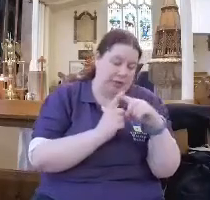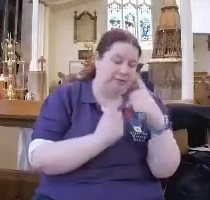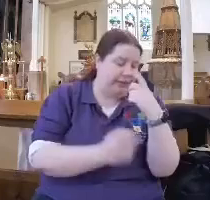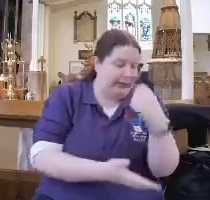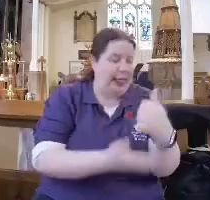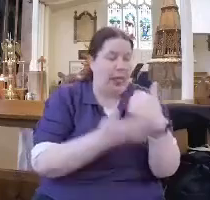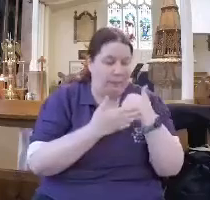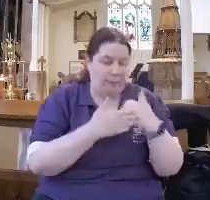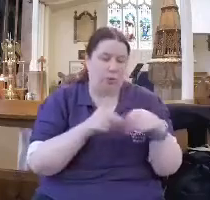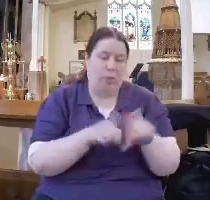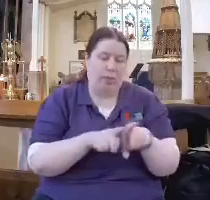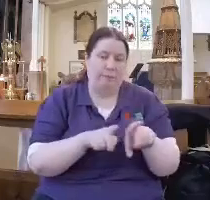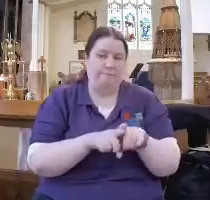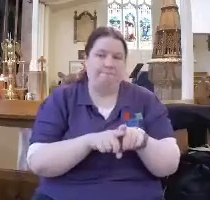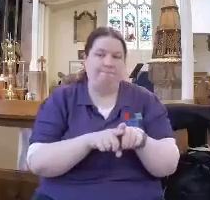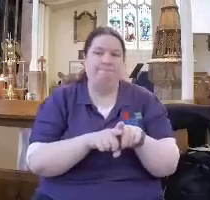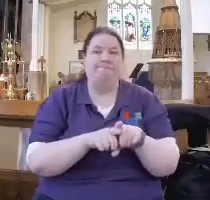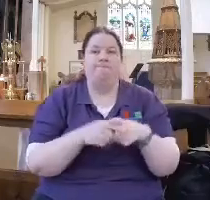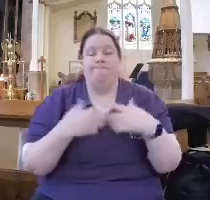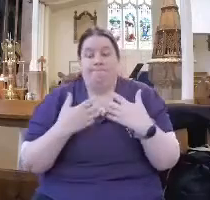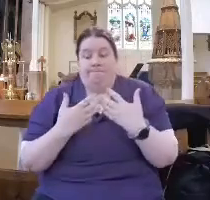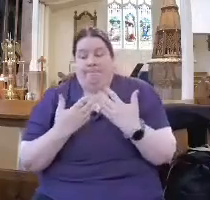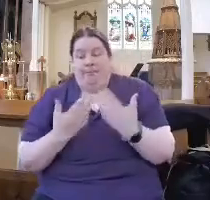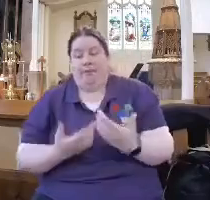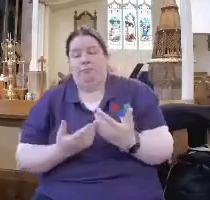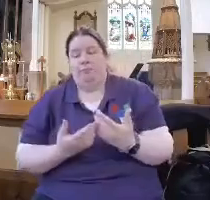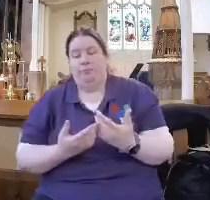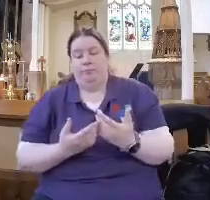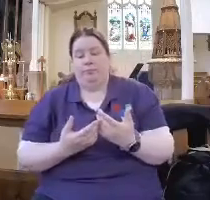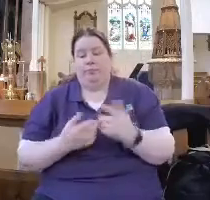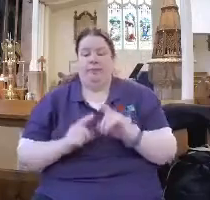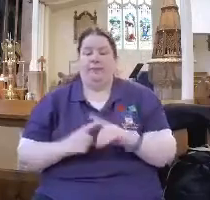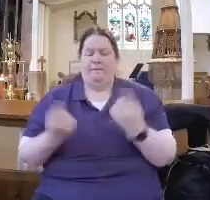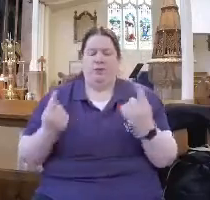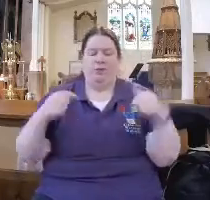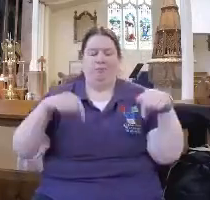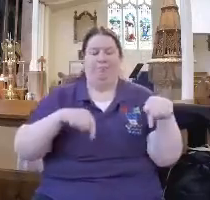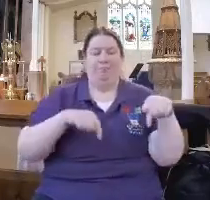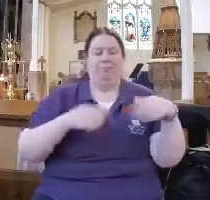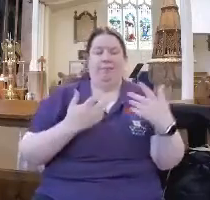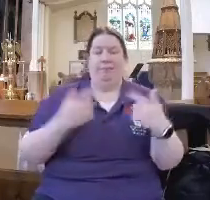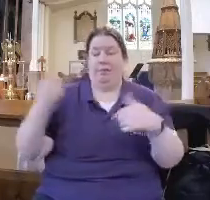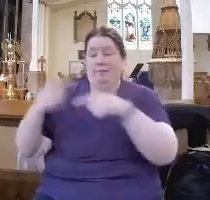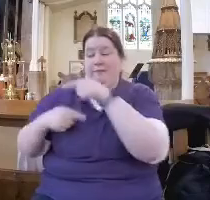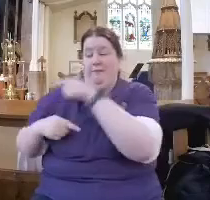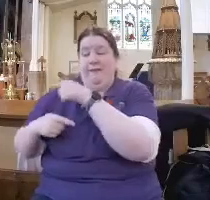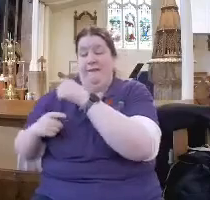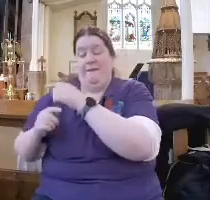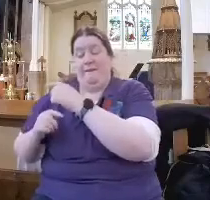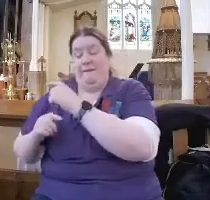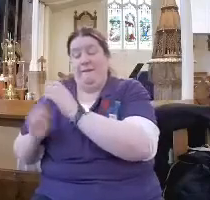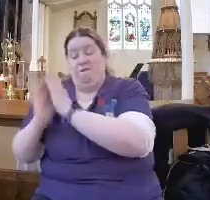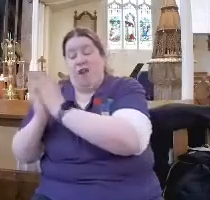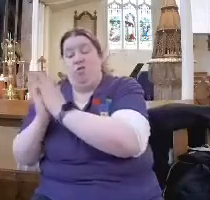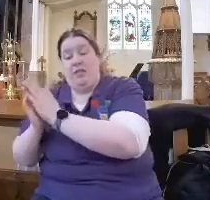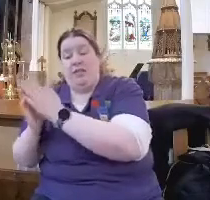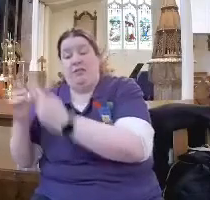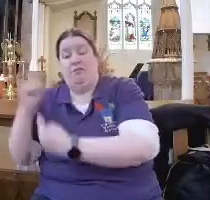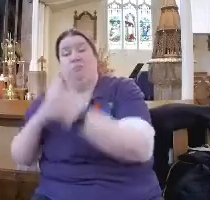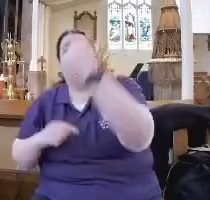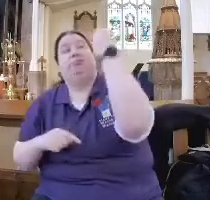But ultimately, going back to this thing about what's the difference between us and the Pharisees, I think it's about the bigger